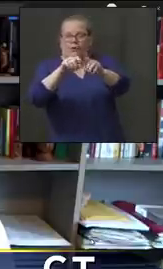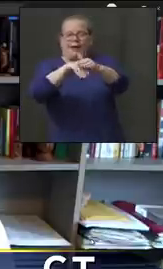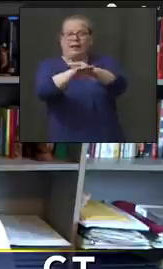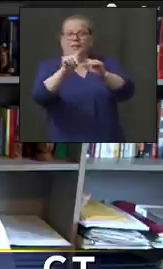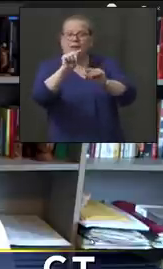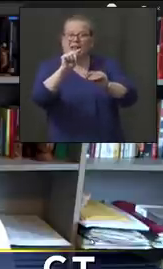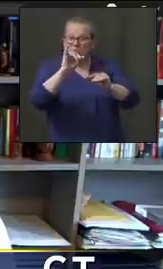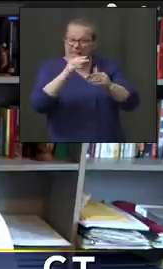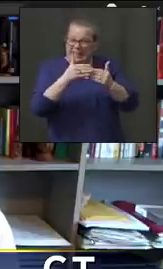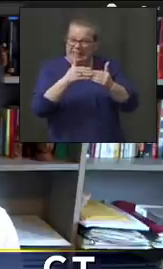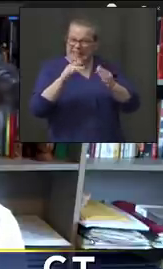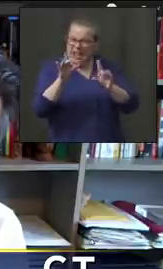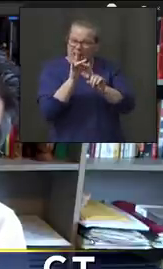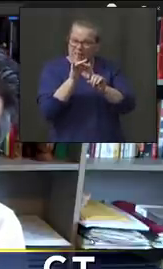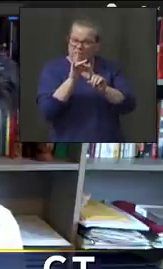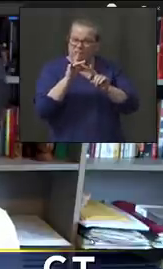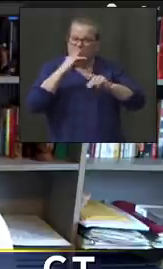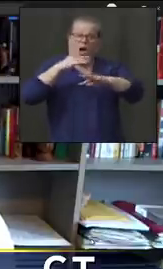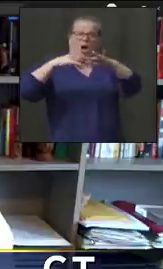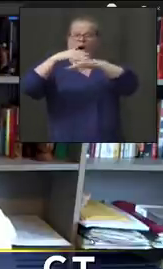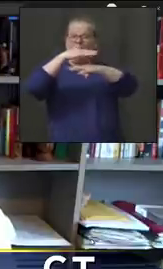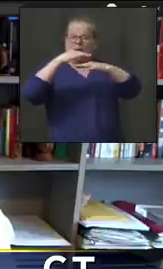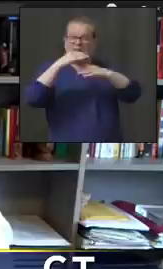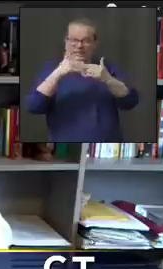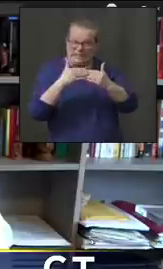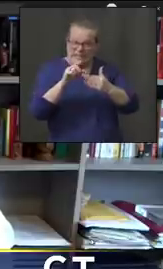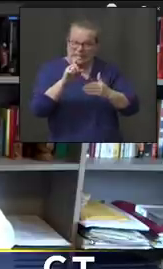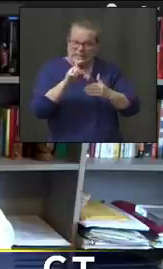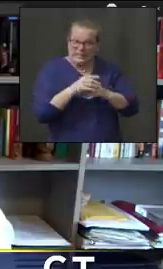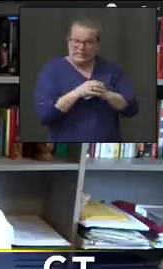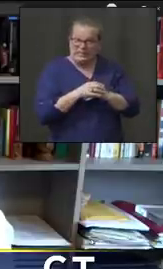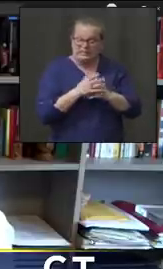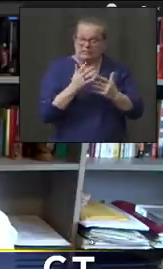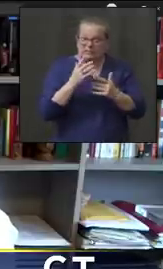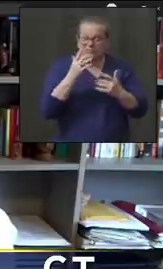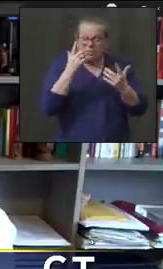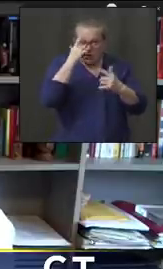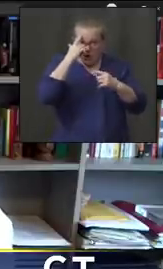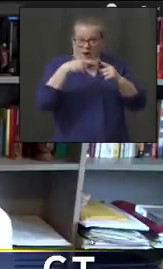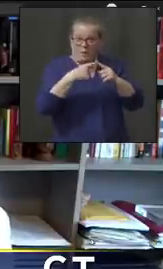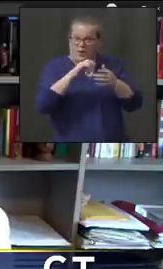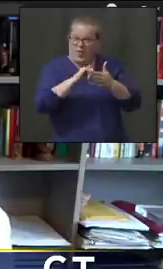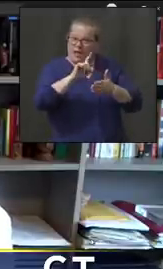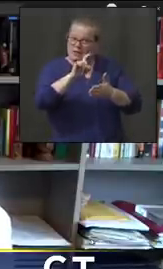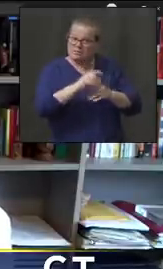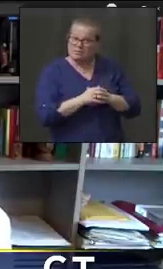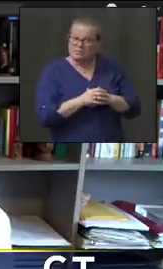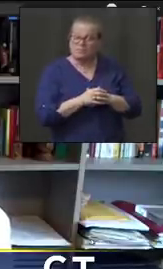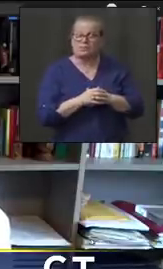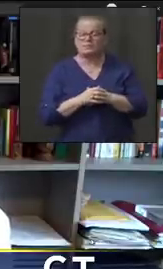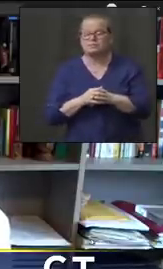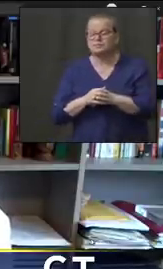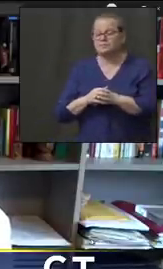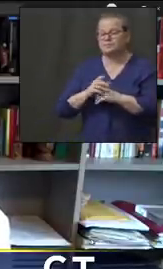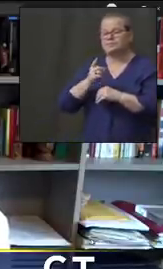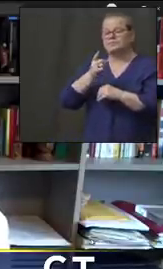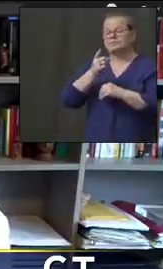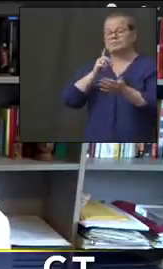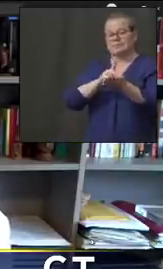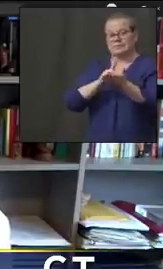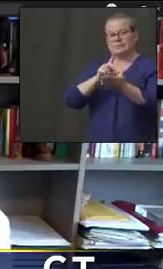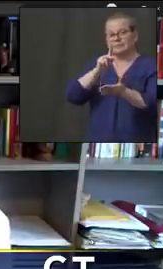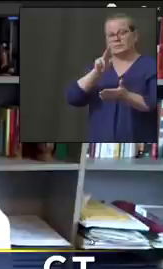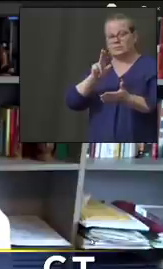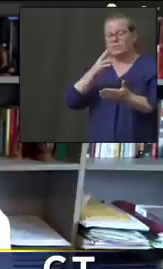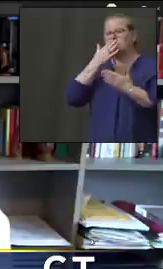else. Yeah, thank you for that question. That's actually raises an important public health point. So you can get the